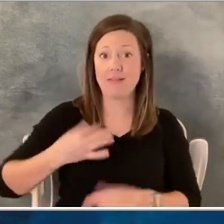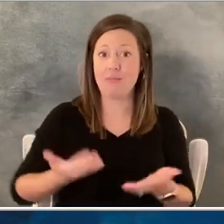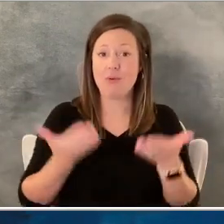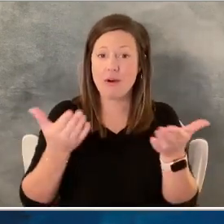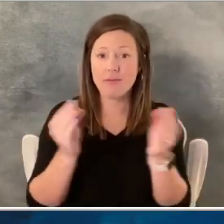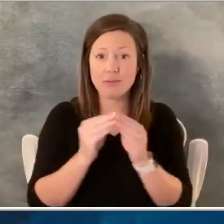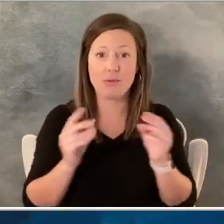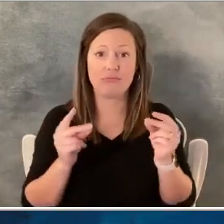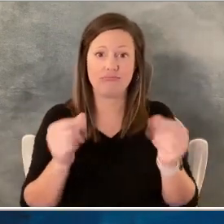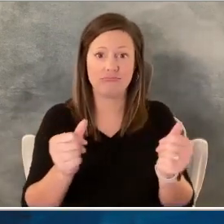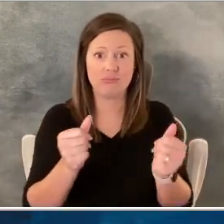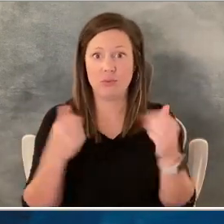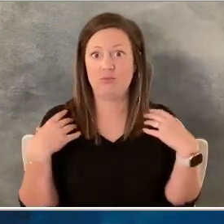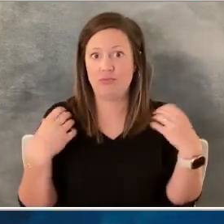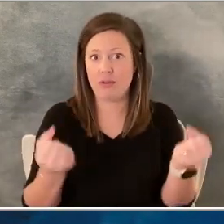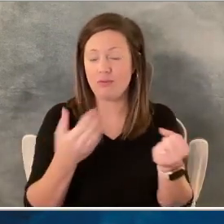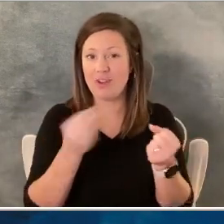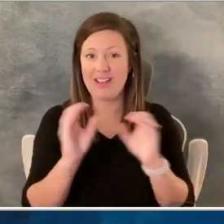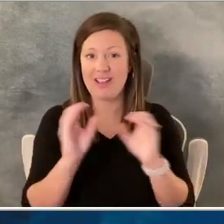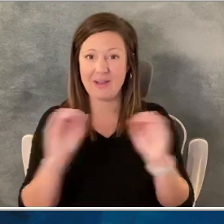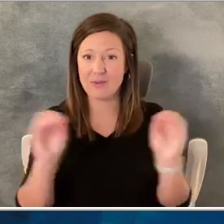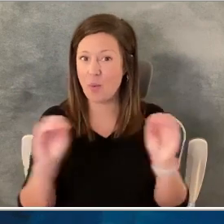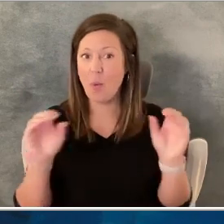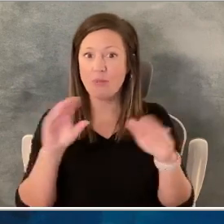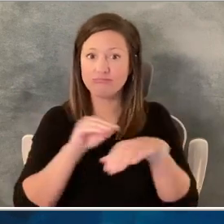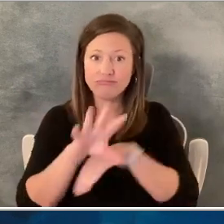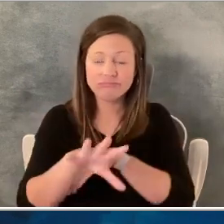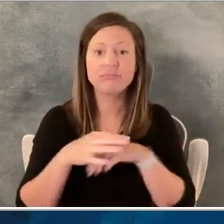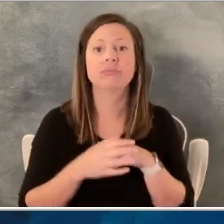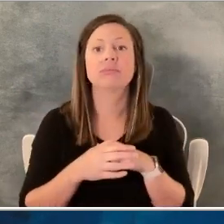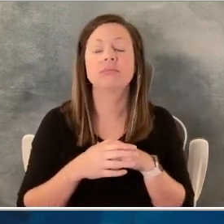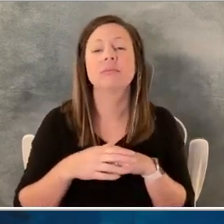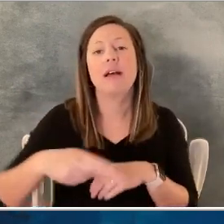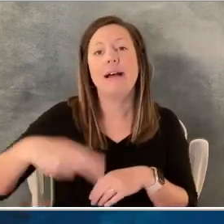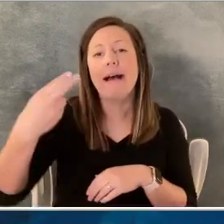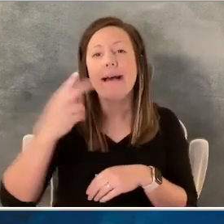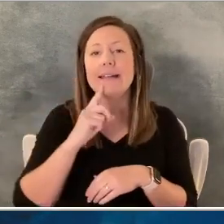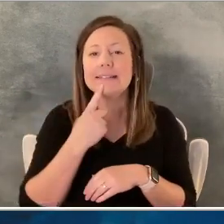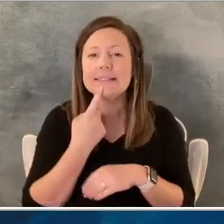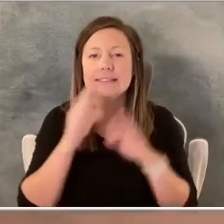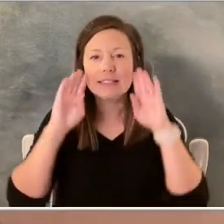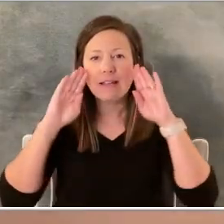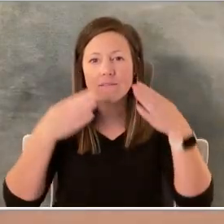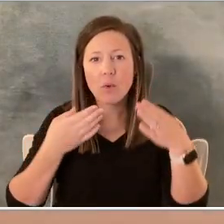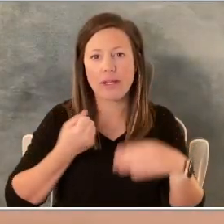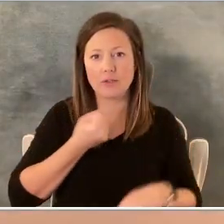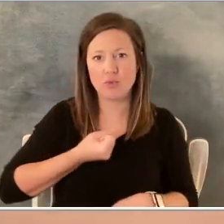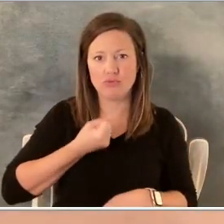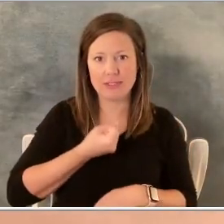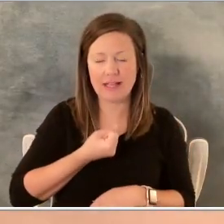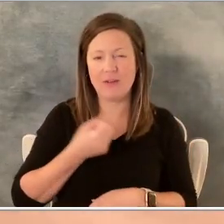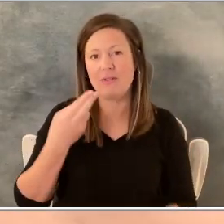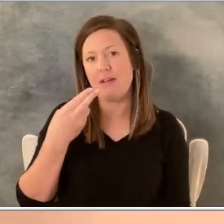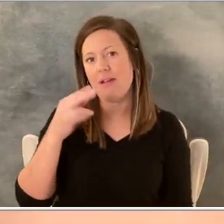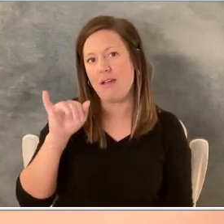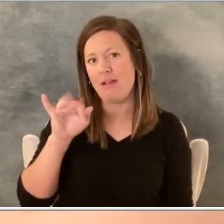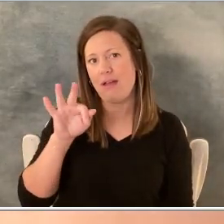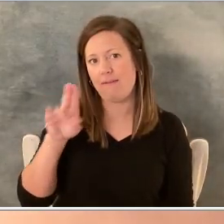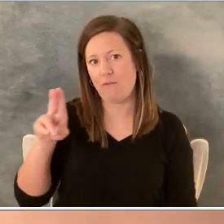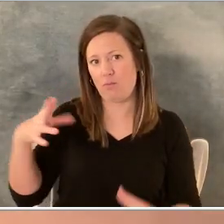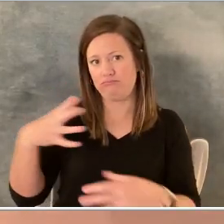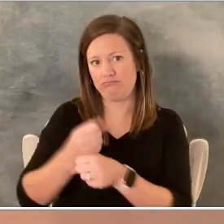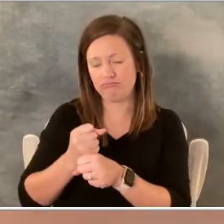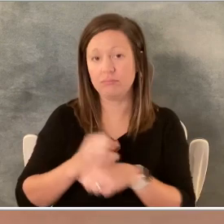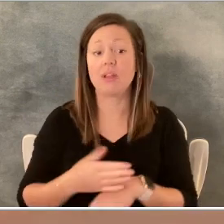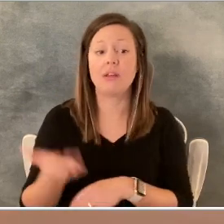fewer side effects. It is called high-intensity focused ultrasound, or HIFU. On previous episodes, we've shown you a